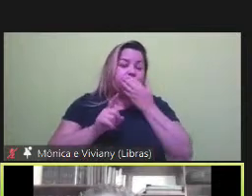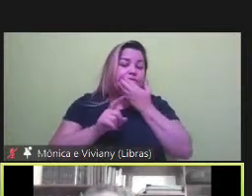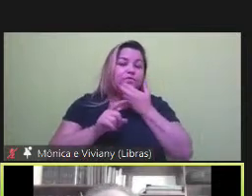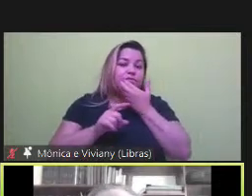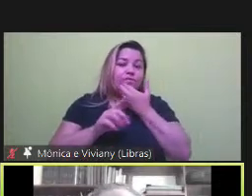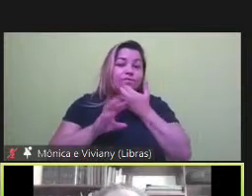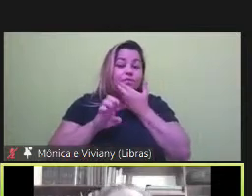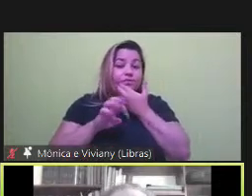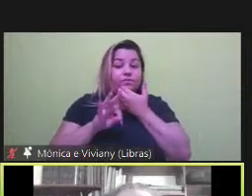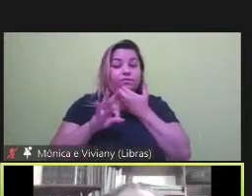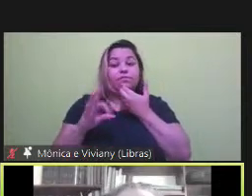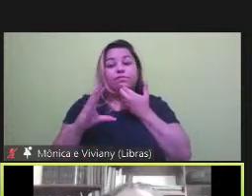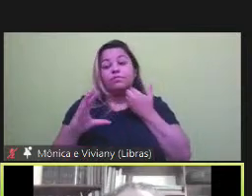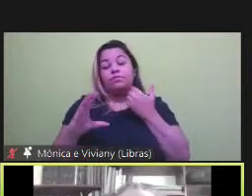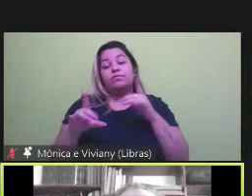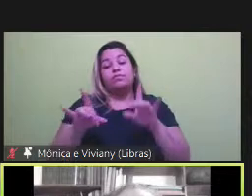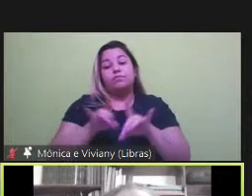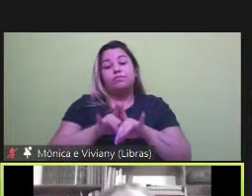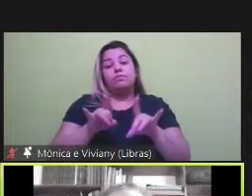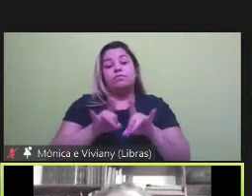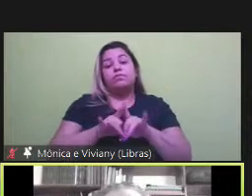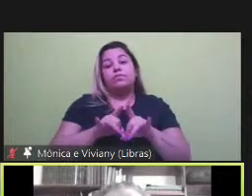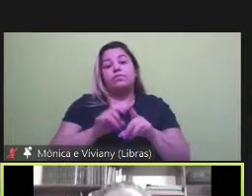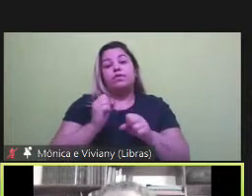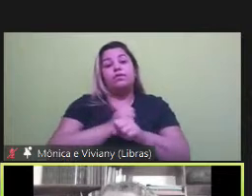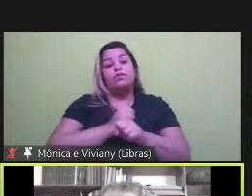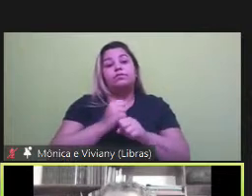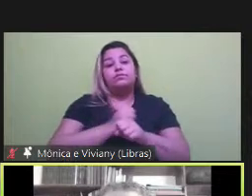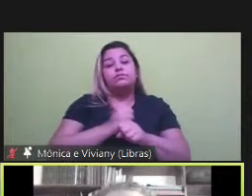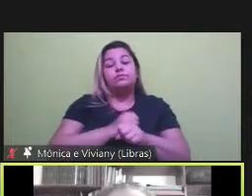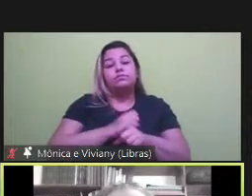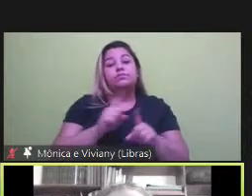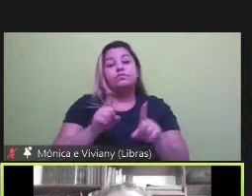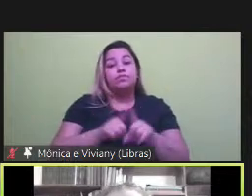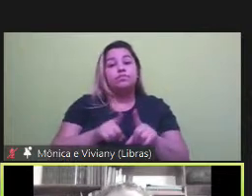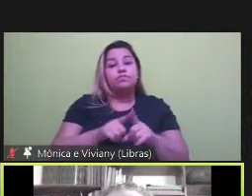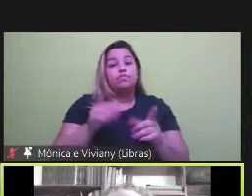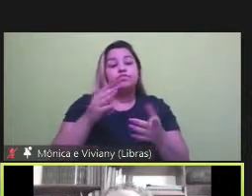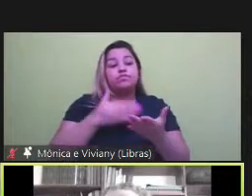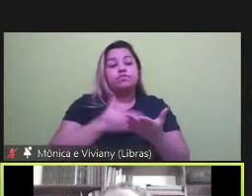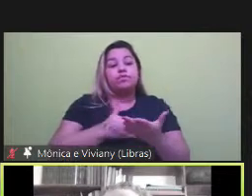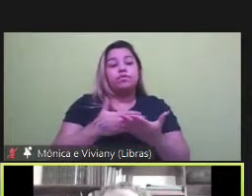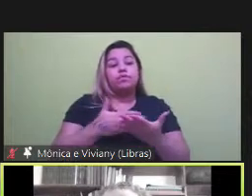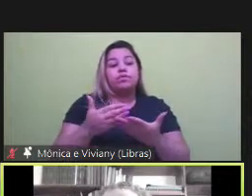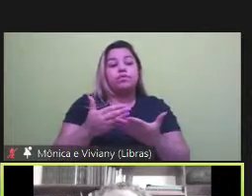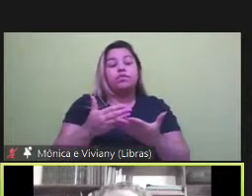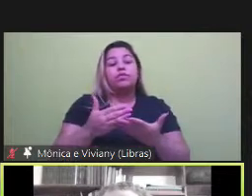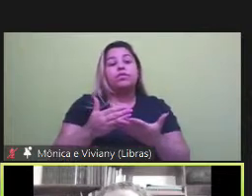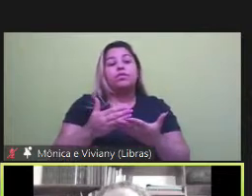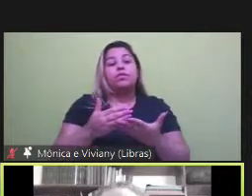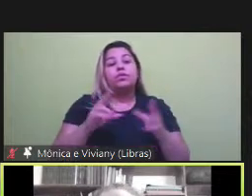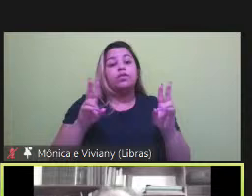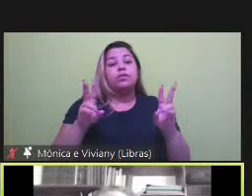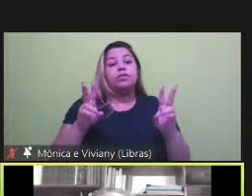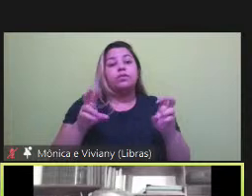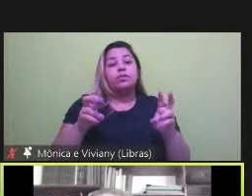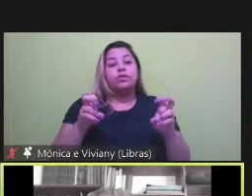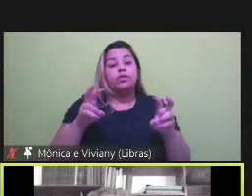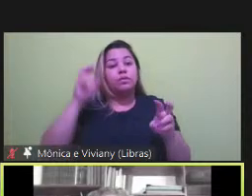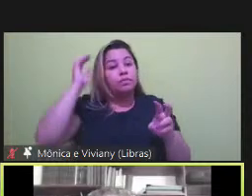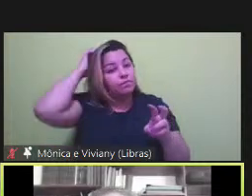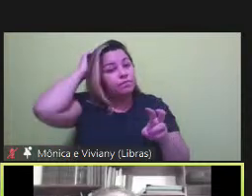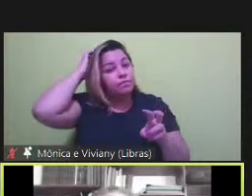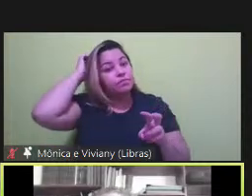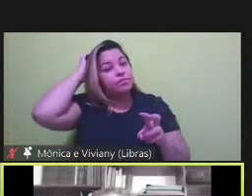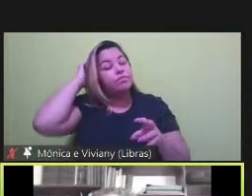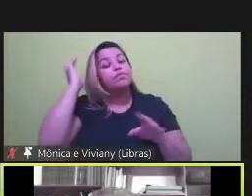in the area. In this academic year, you start the topics, the specific topics that are going